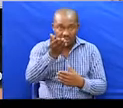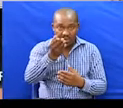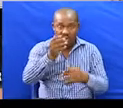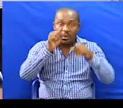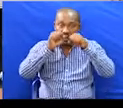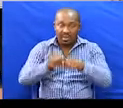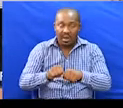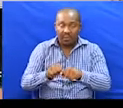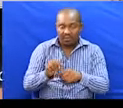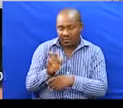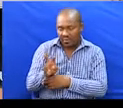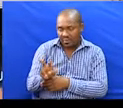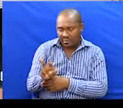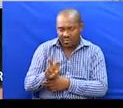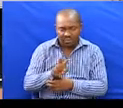observe